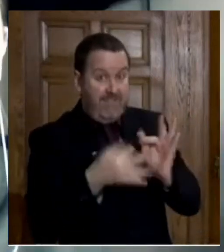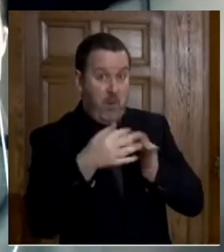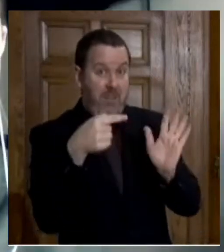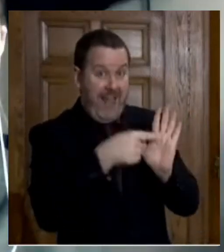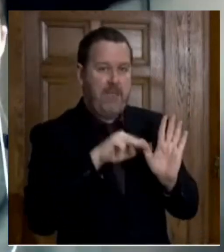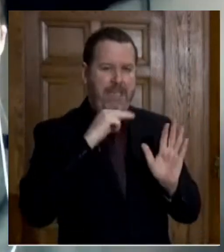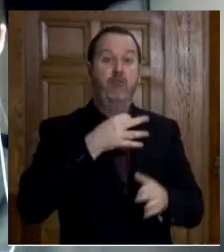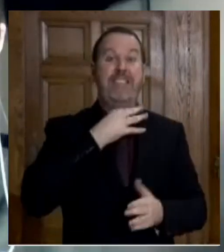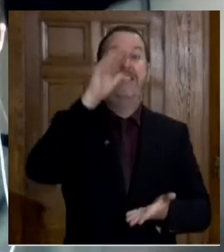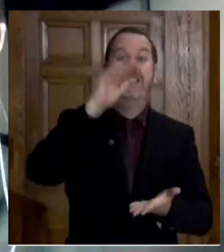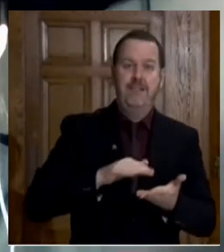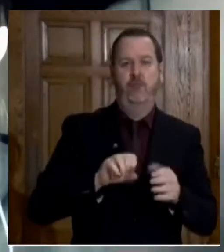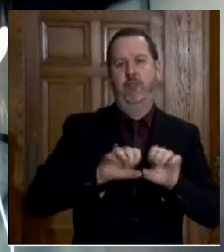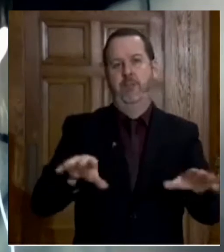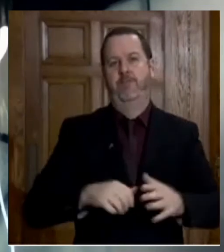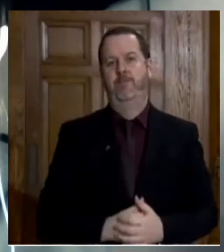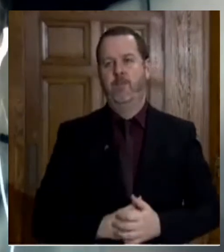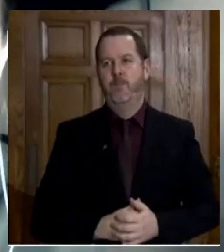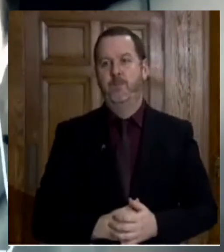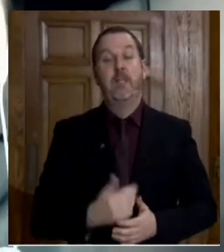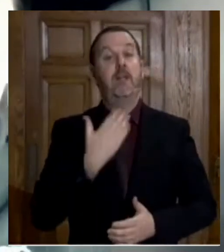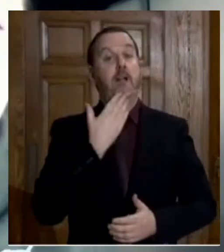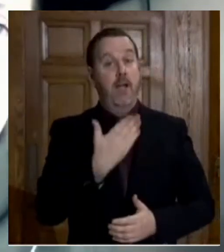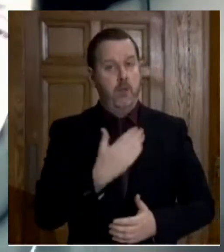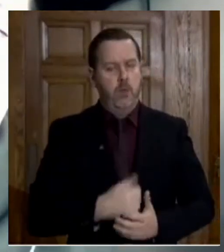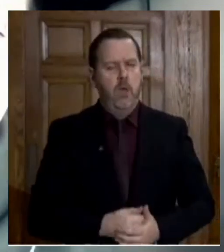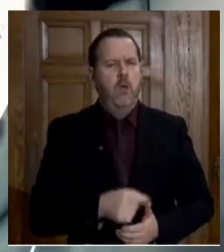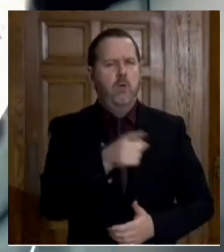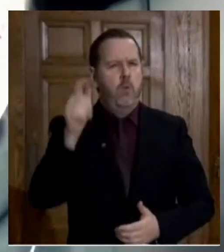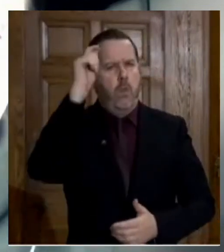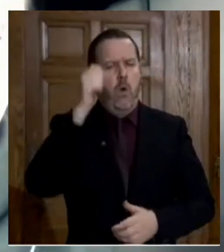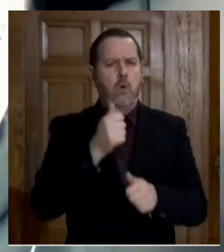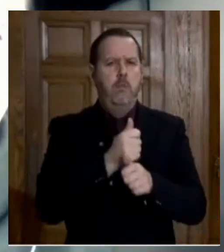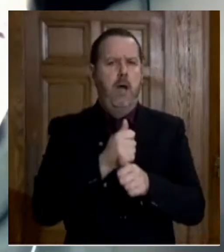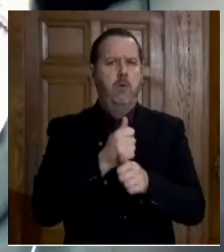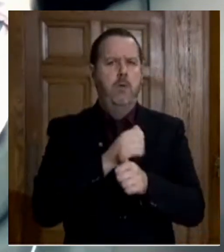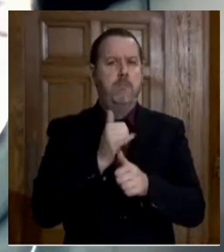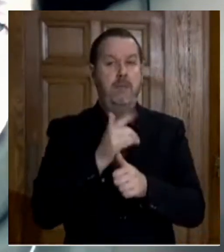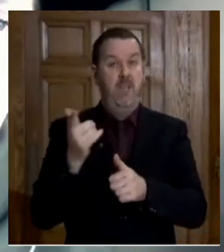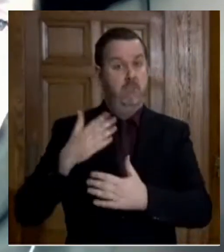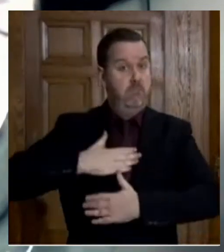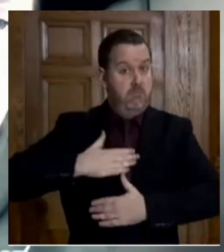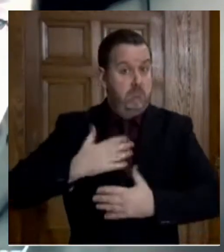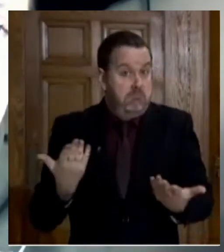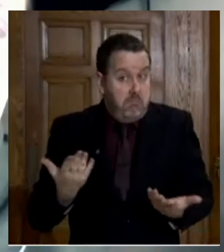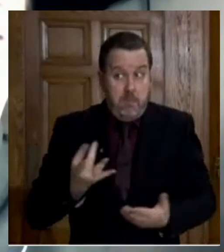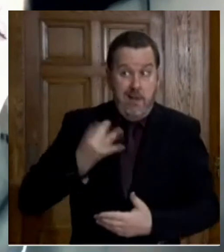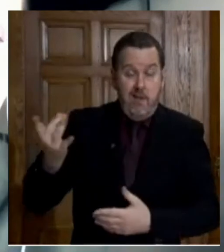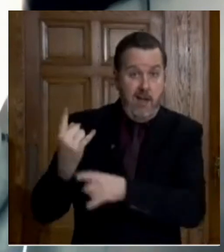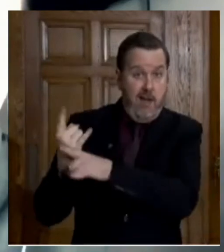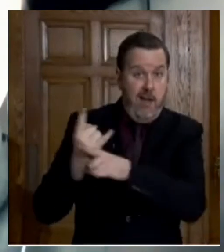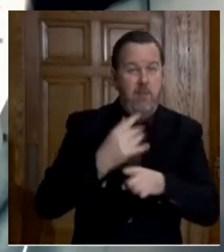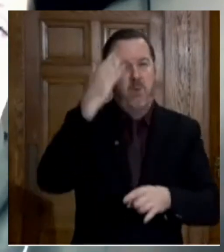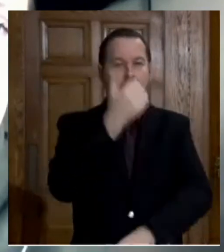Thanks, Minister. And just secondly, have you considered asking the armed forces for their assistance in rolling out the